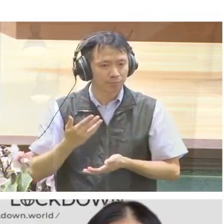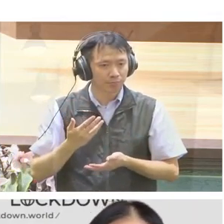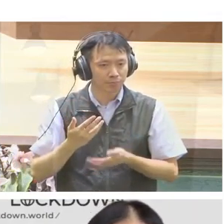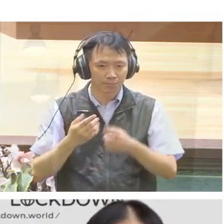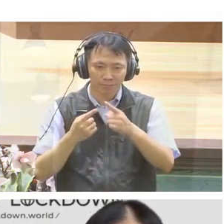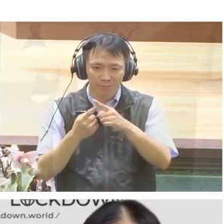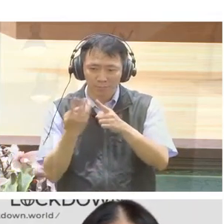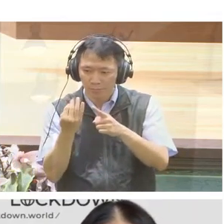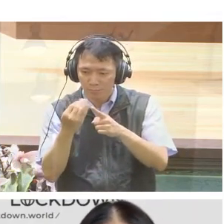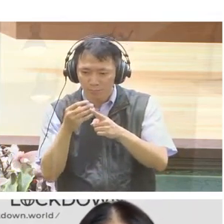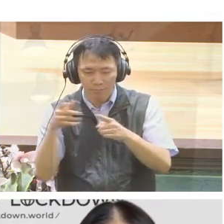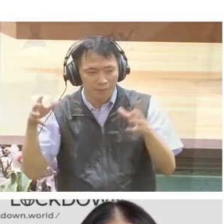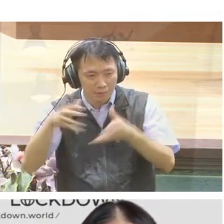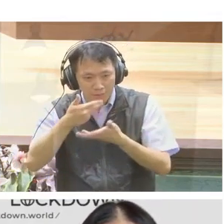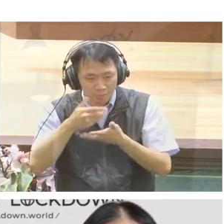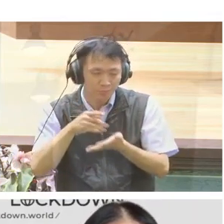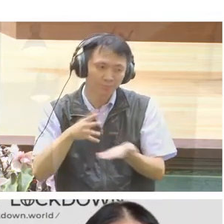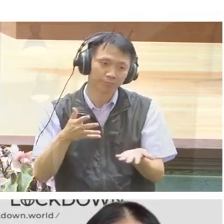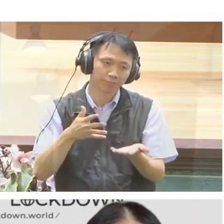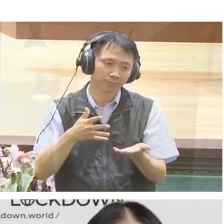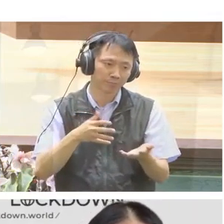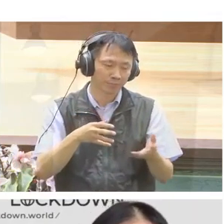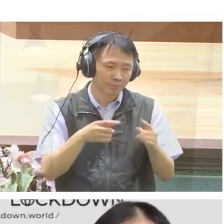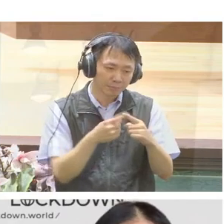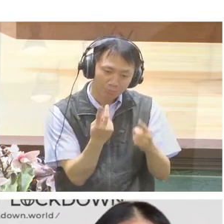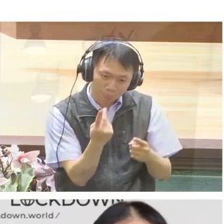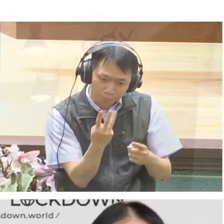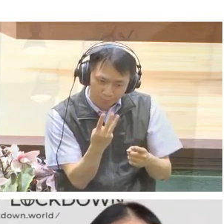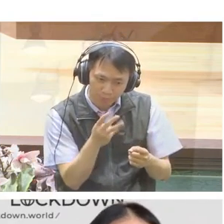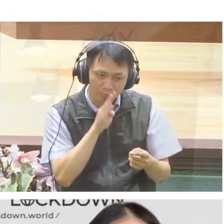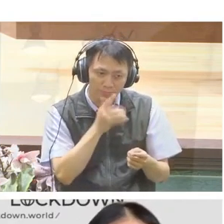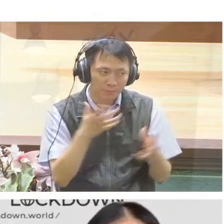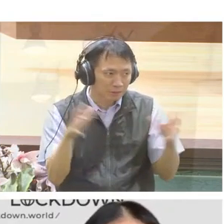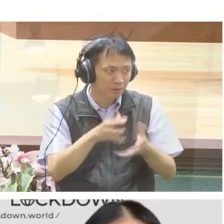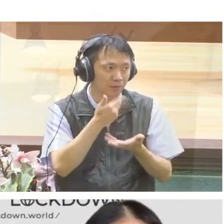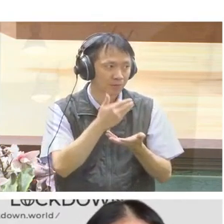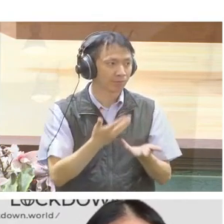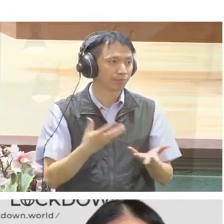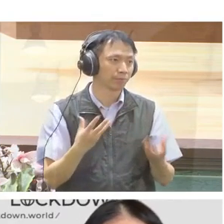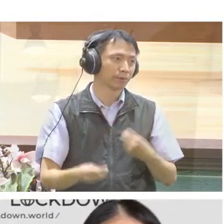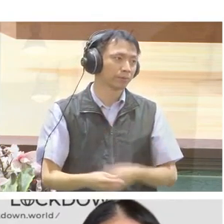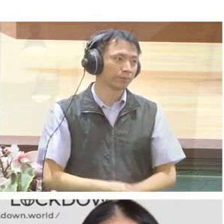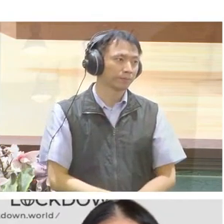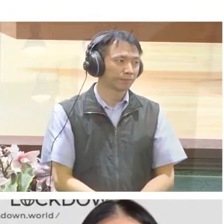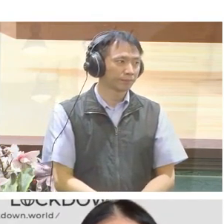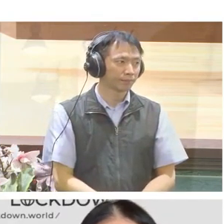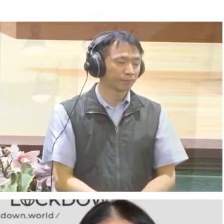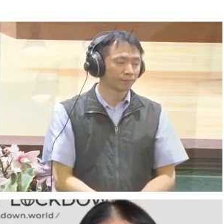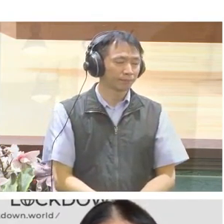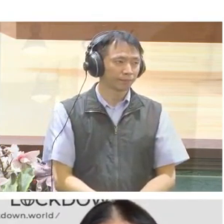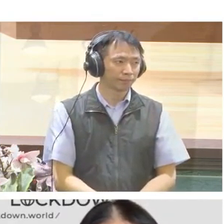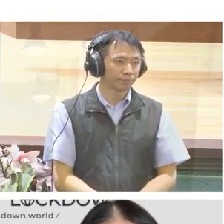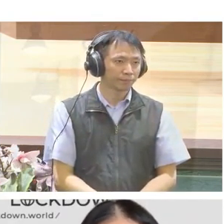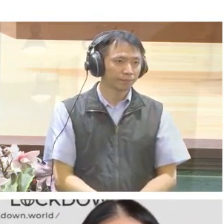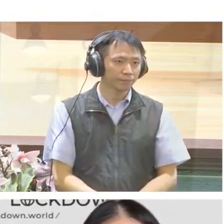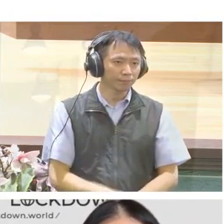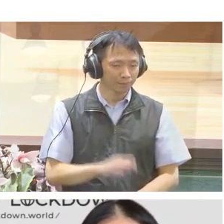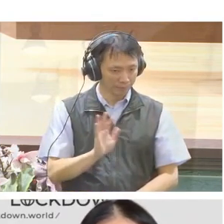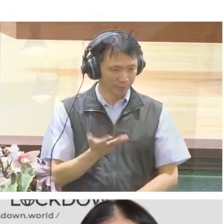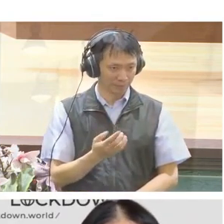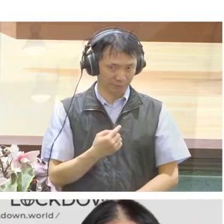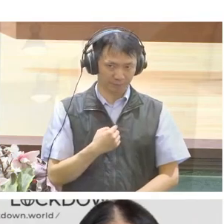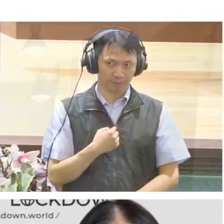what actually constitutes a gathering. And we also have measures that are unique to China and some provinces.